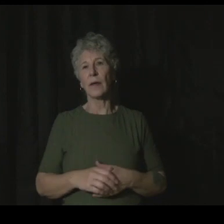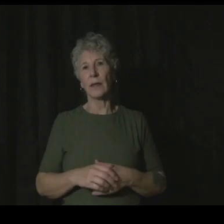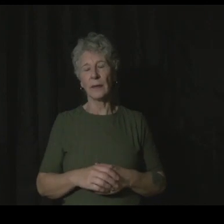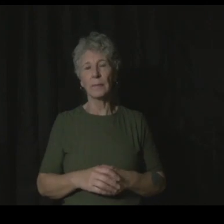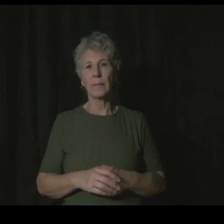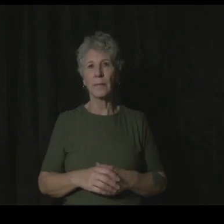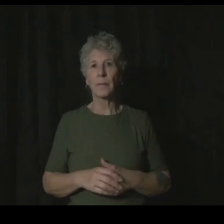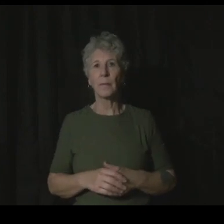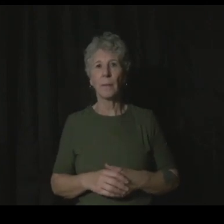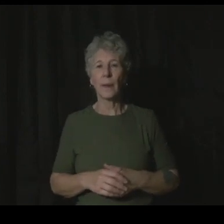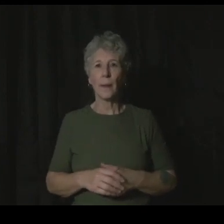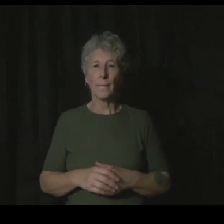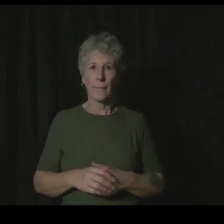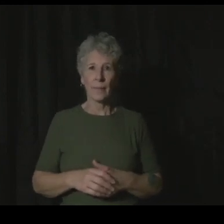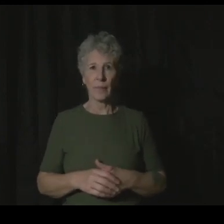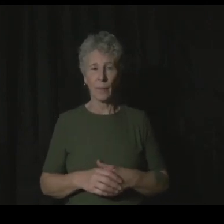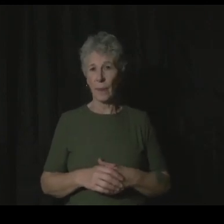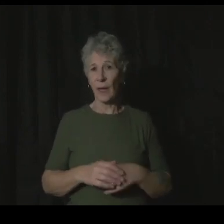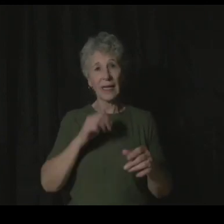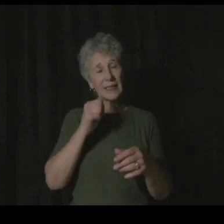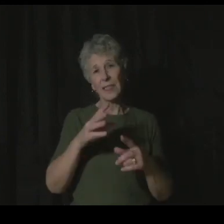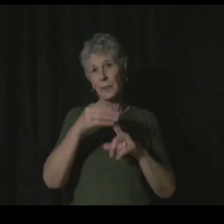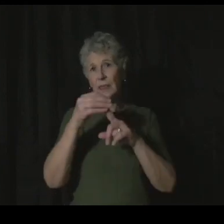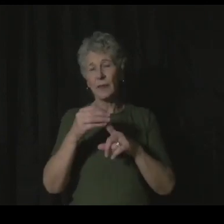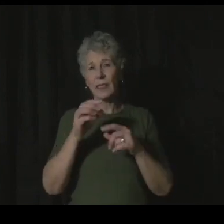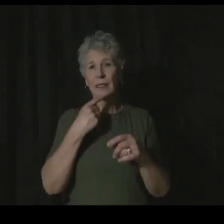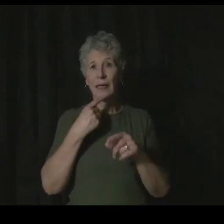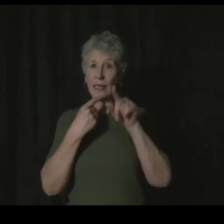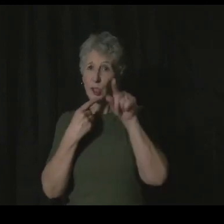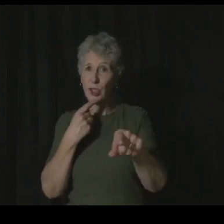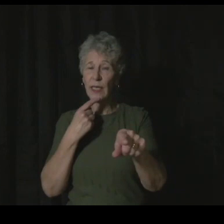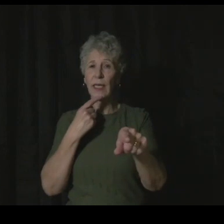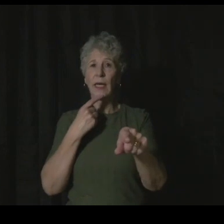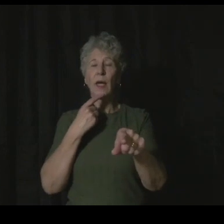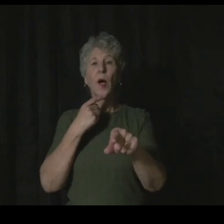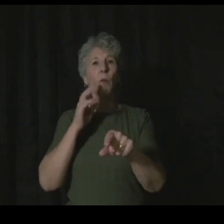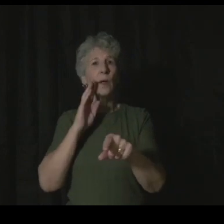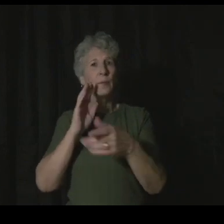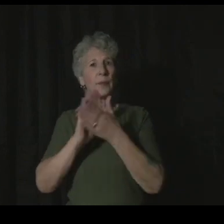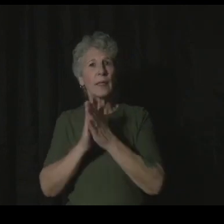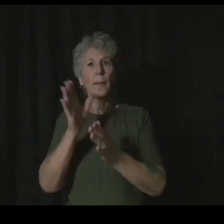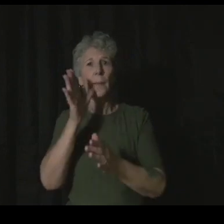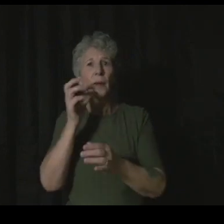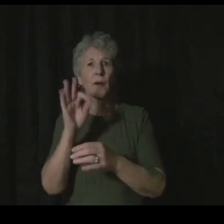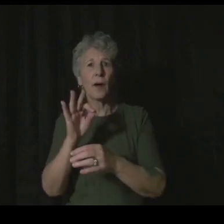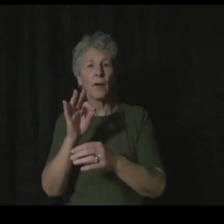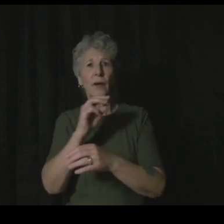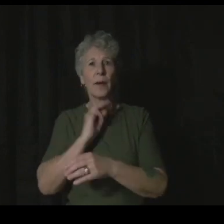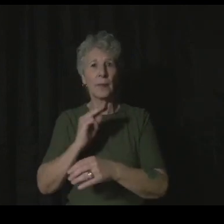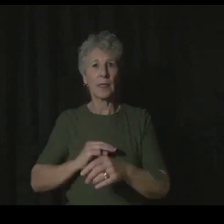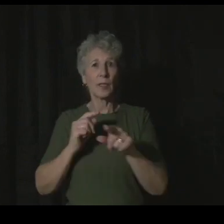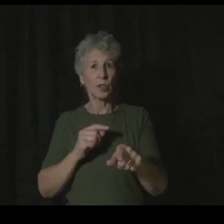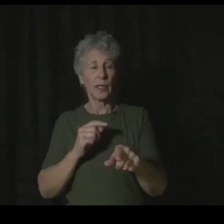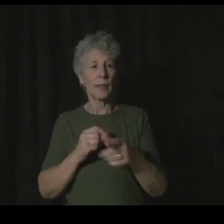here, because it did not specifically say she was going to be the mother until later on. And so she convinced her husband